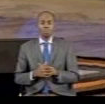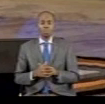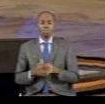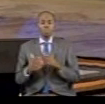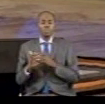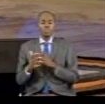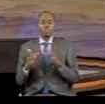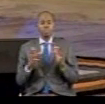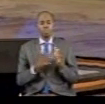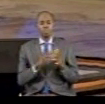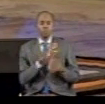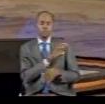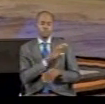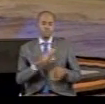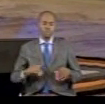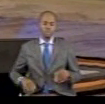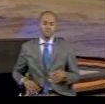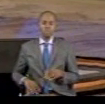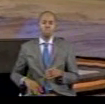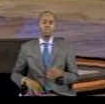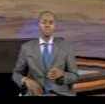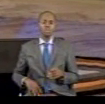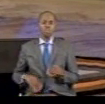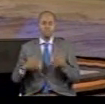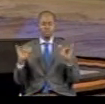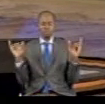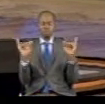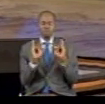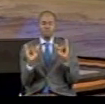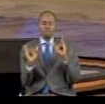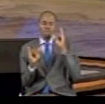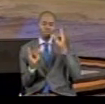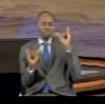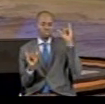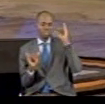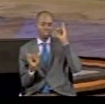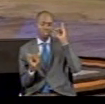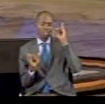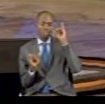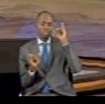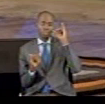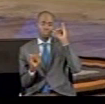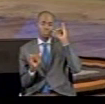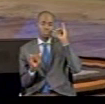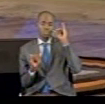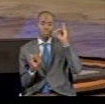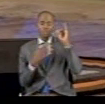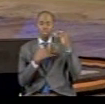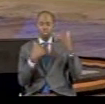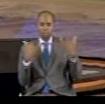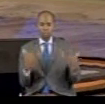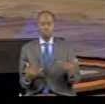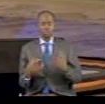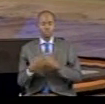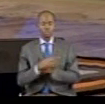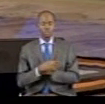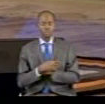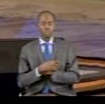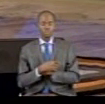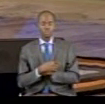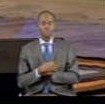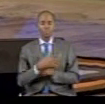Jesus Christ, the same yesterday and today